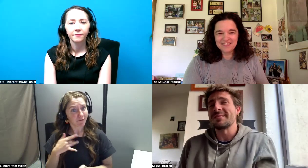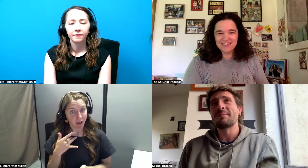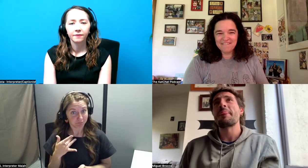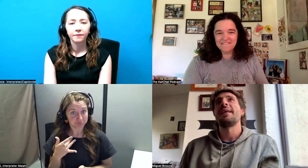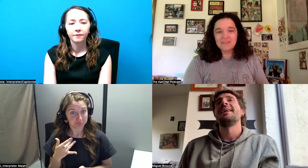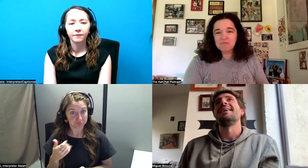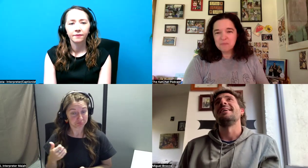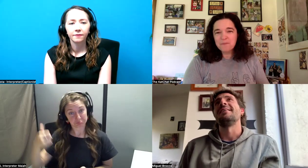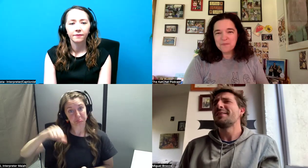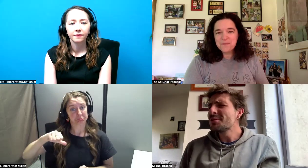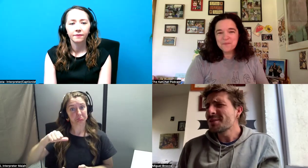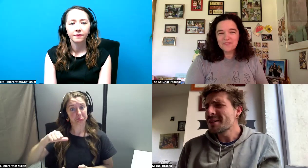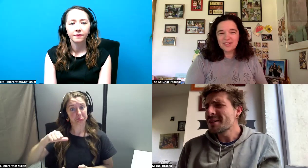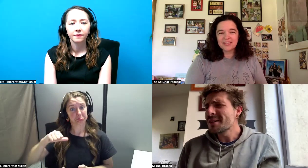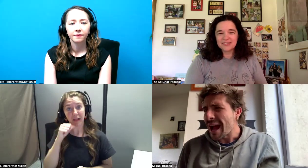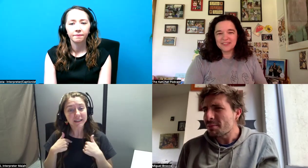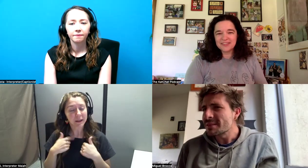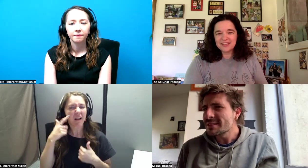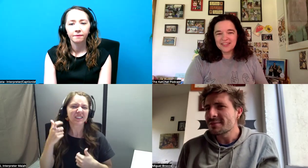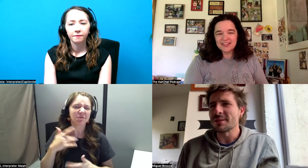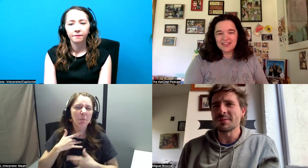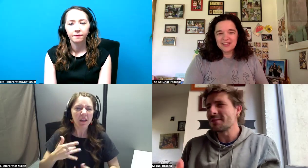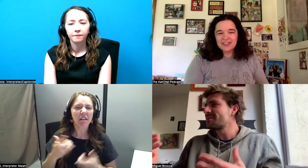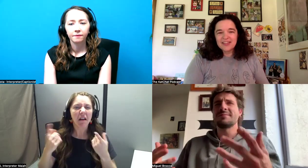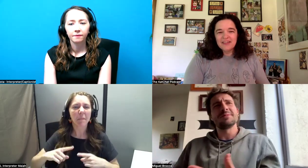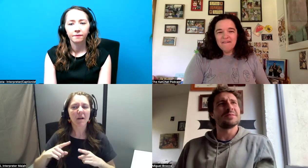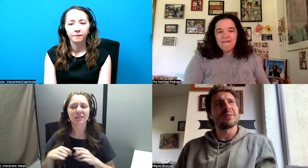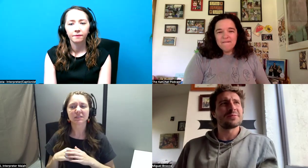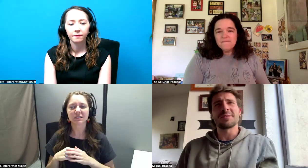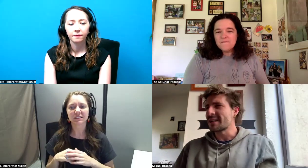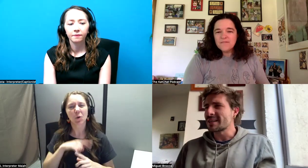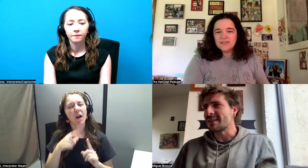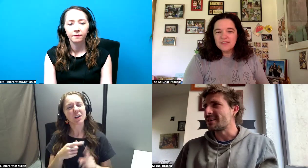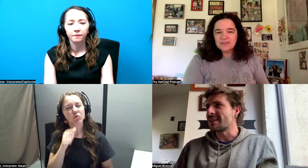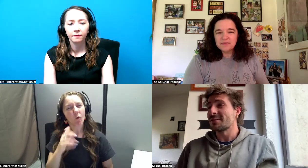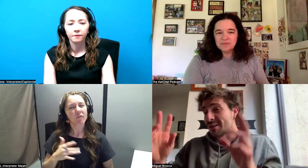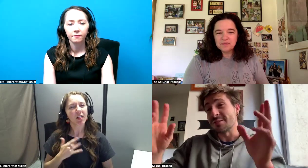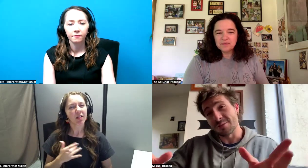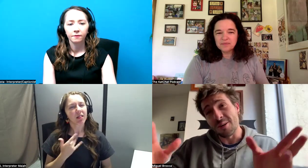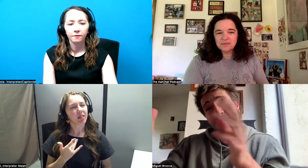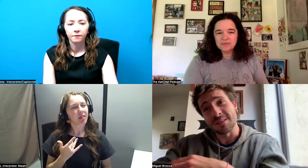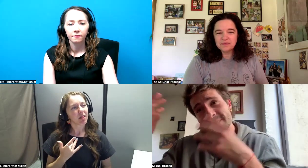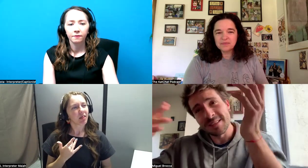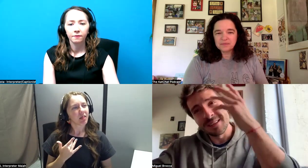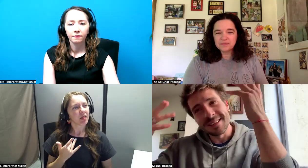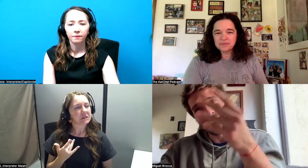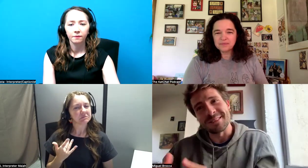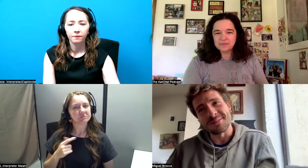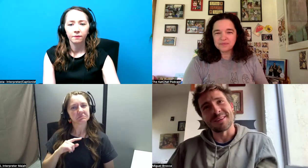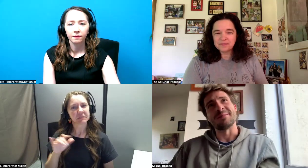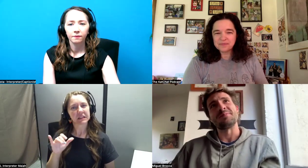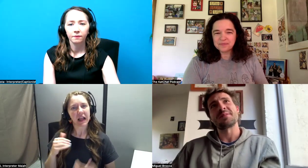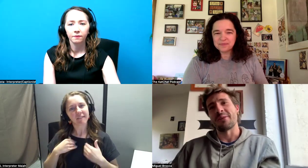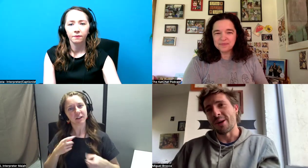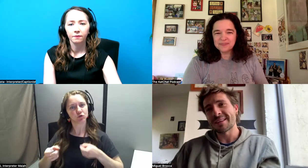it because that usually happens when you don't feel like you're in control, which is kind